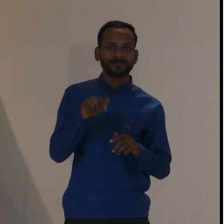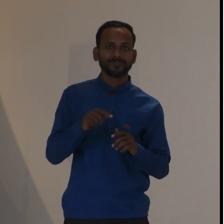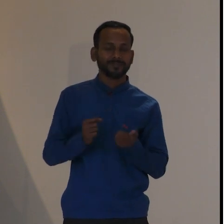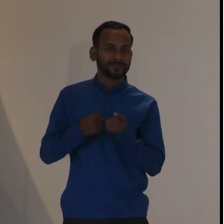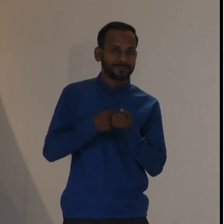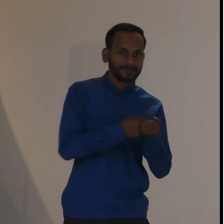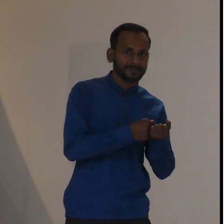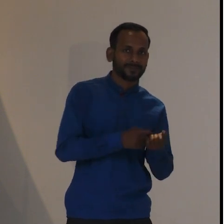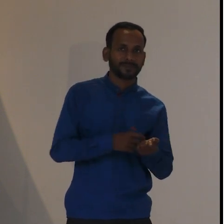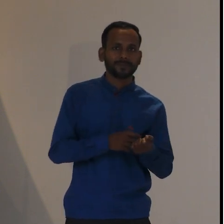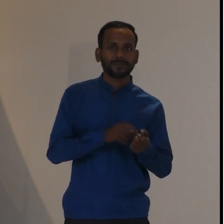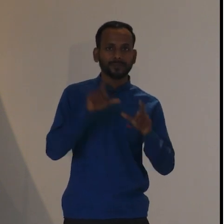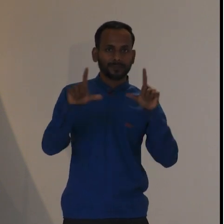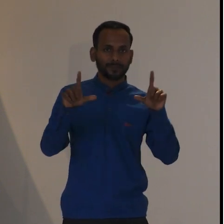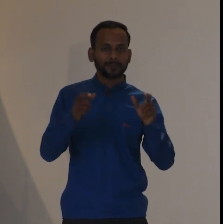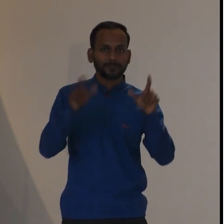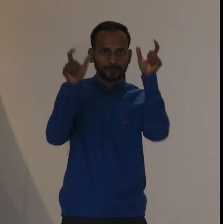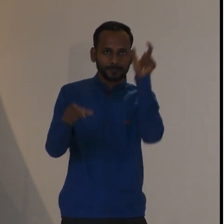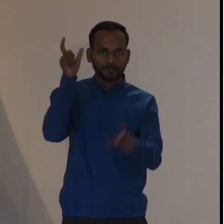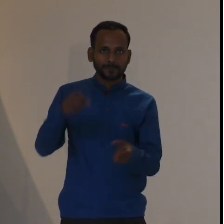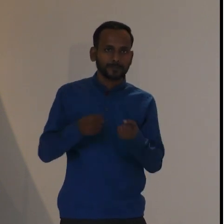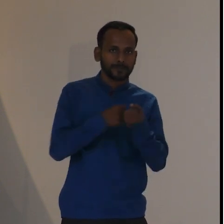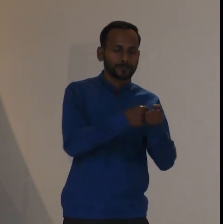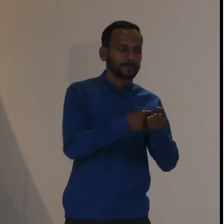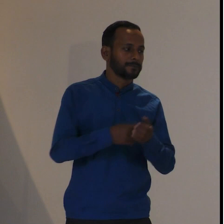influence on the global audience.